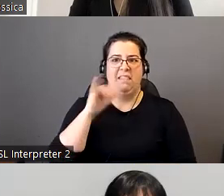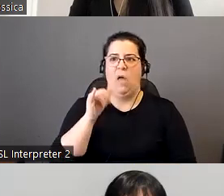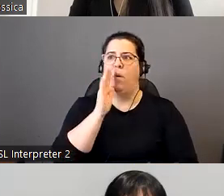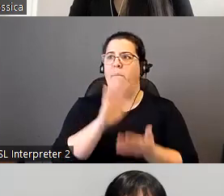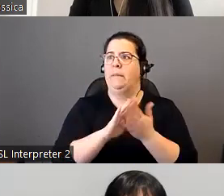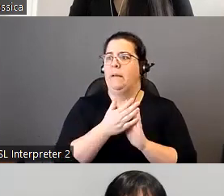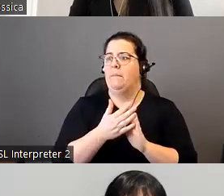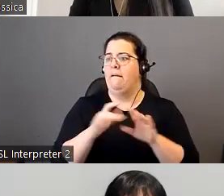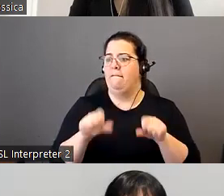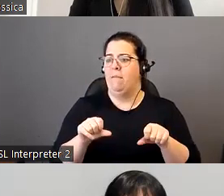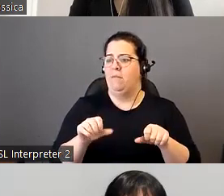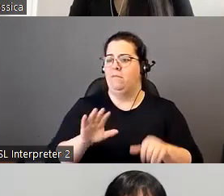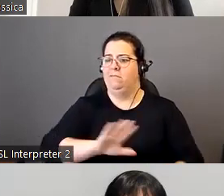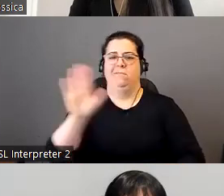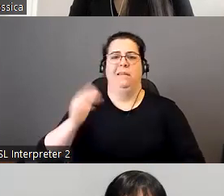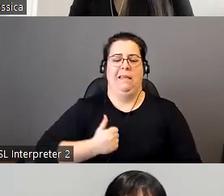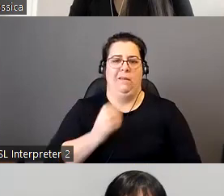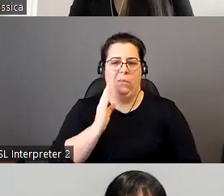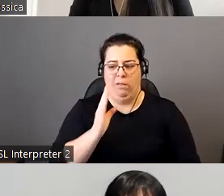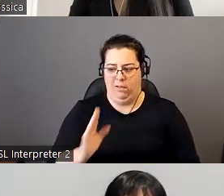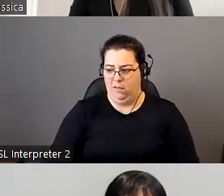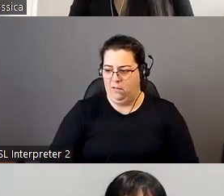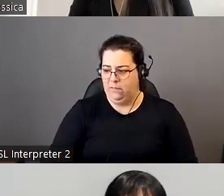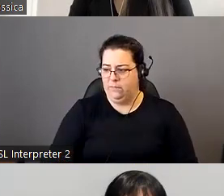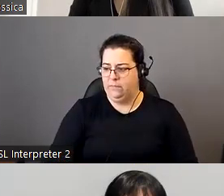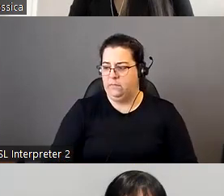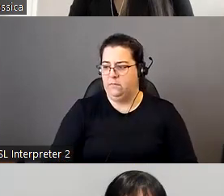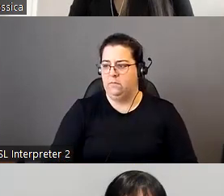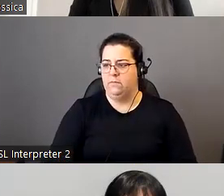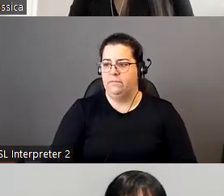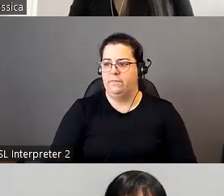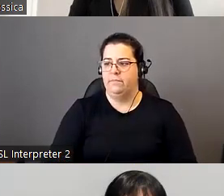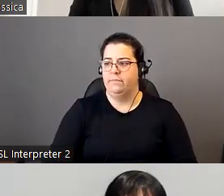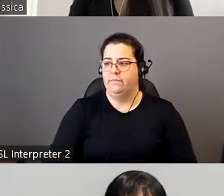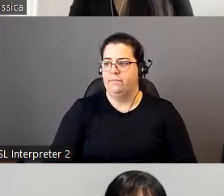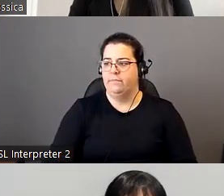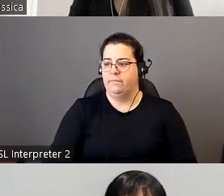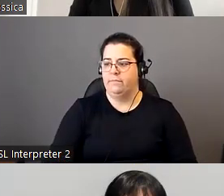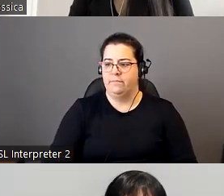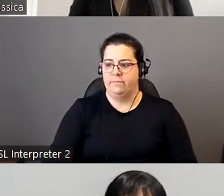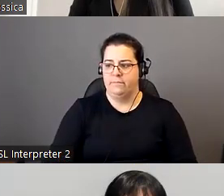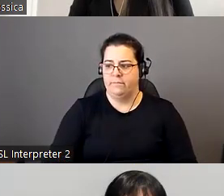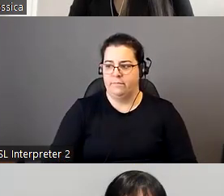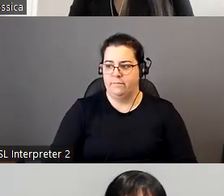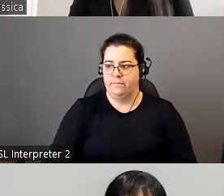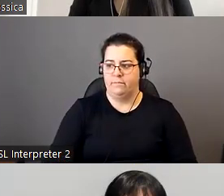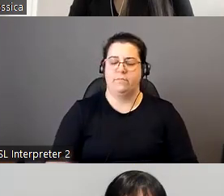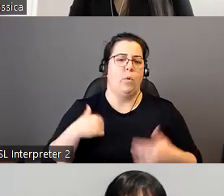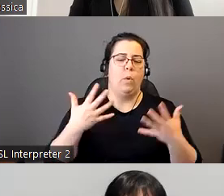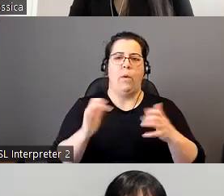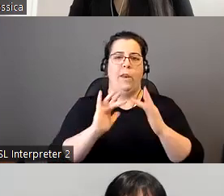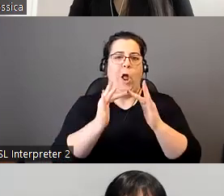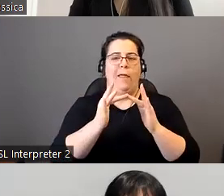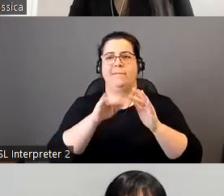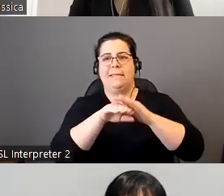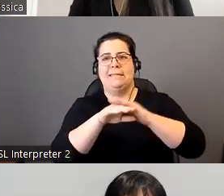across Canada. We're looking at building, an online accessible spot with all the resources, and